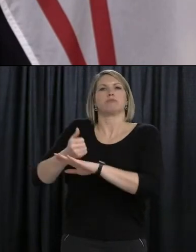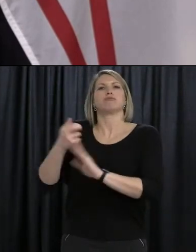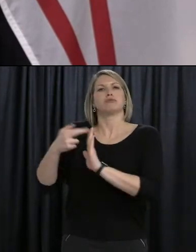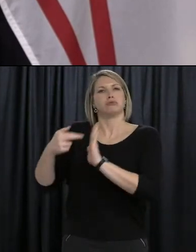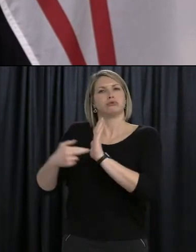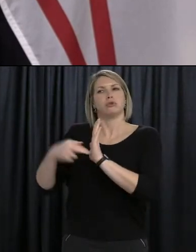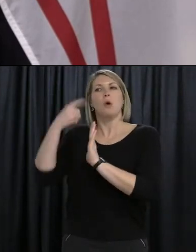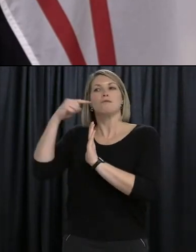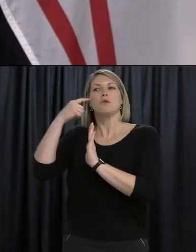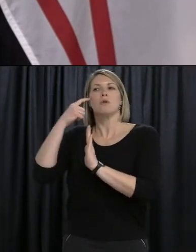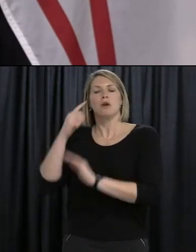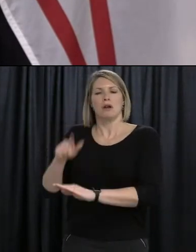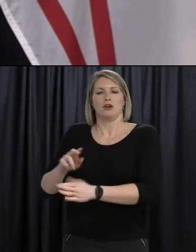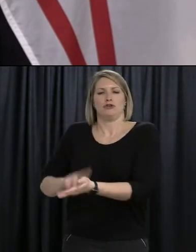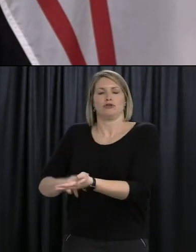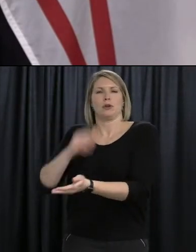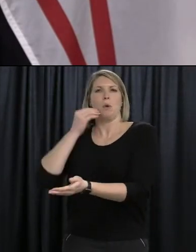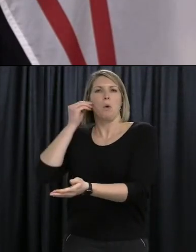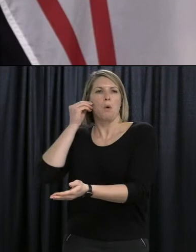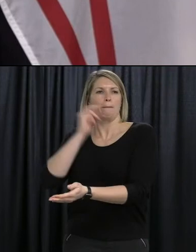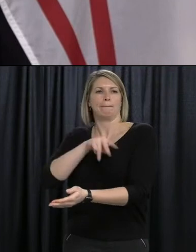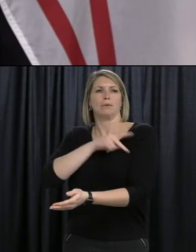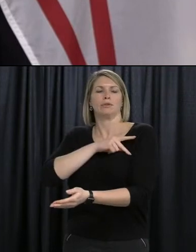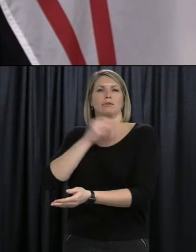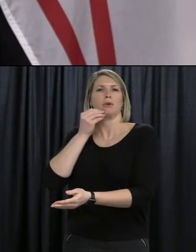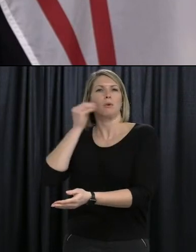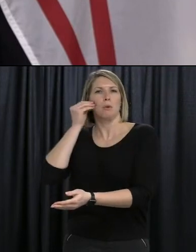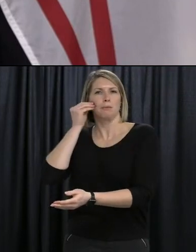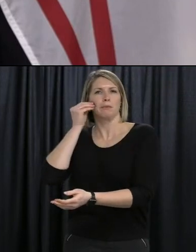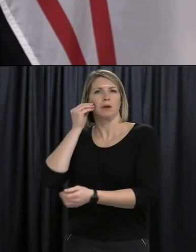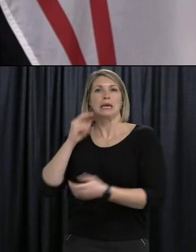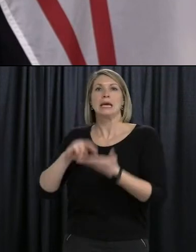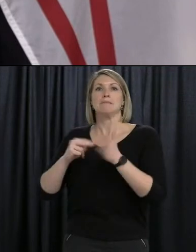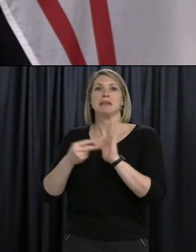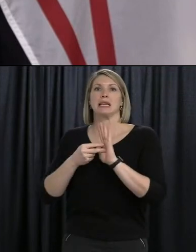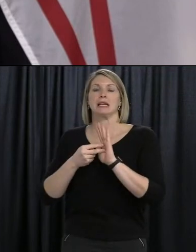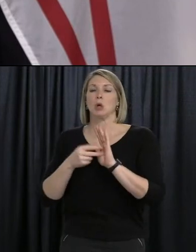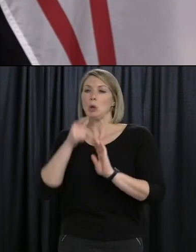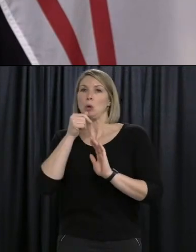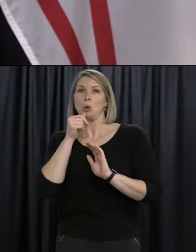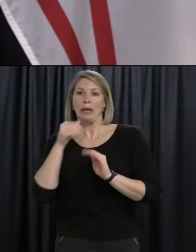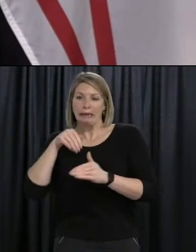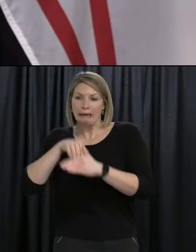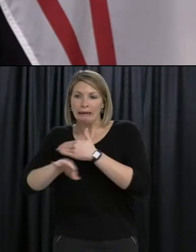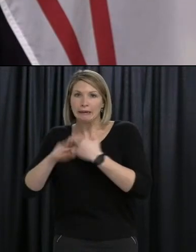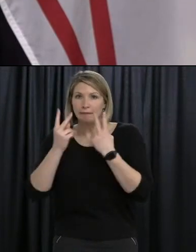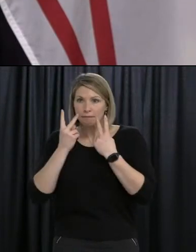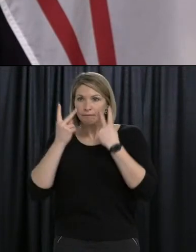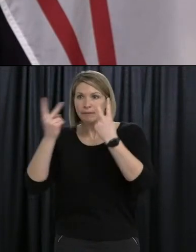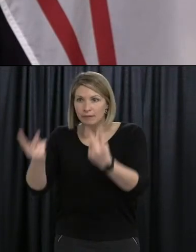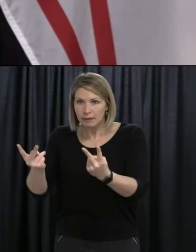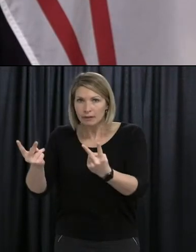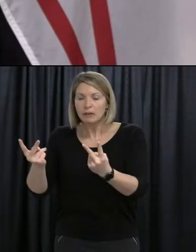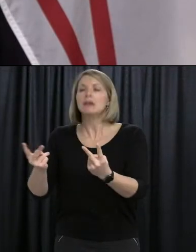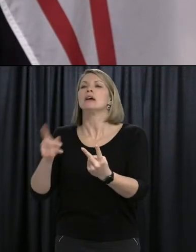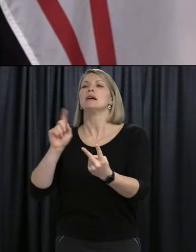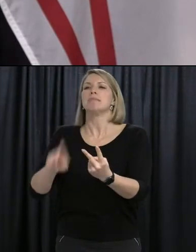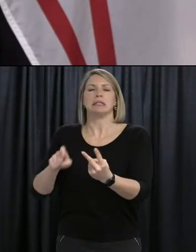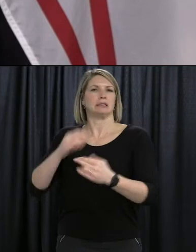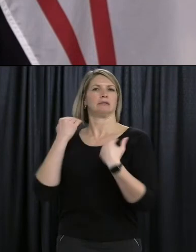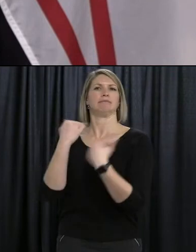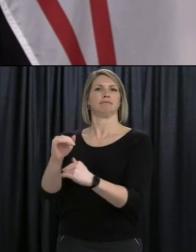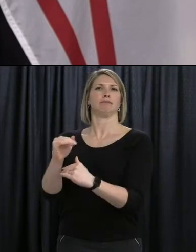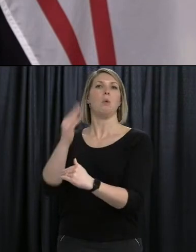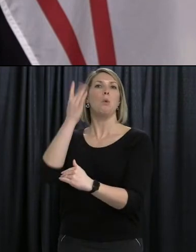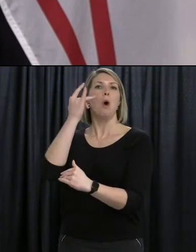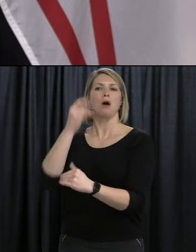are our most vulnerable population with respect to COVID. Visitors will be reduced and additional precautions will be implemented while ensuring that